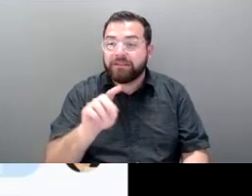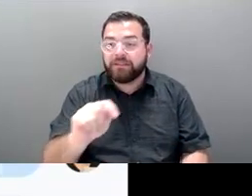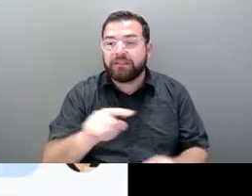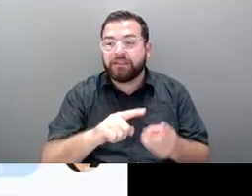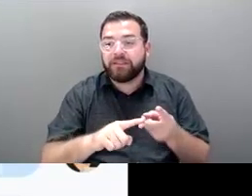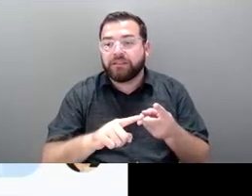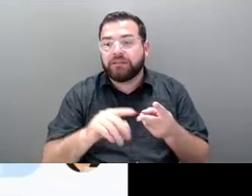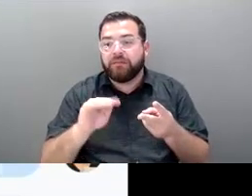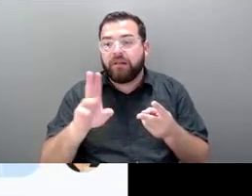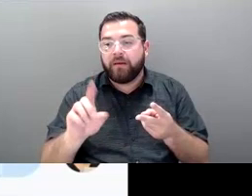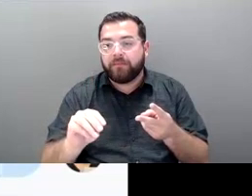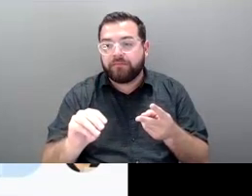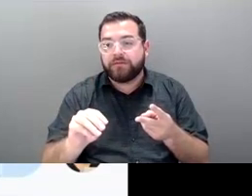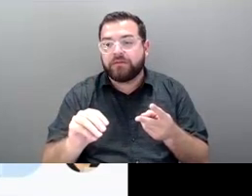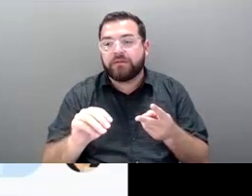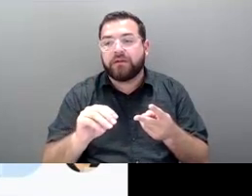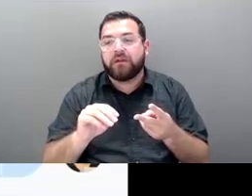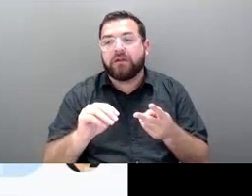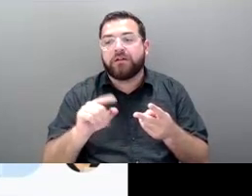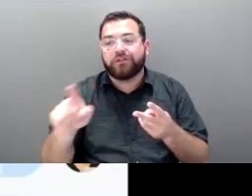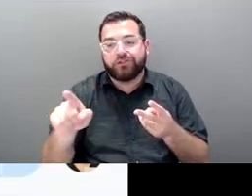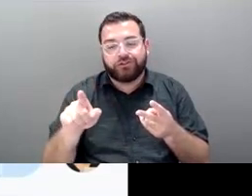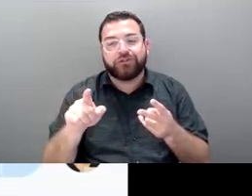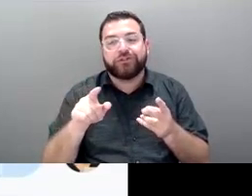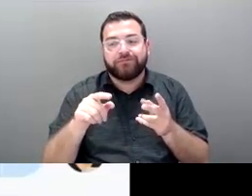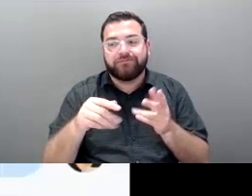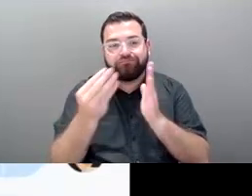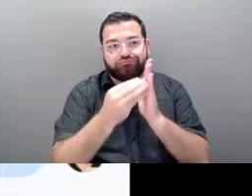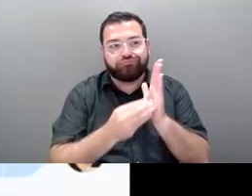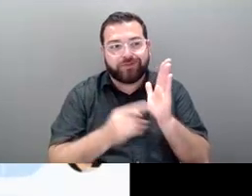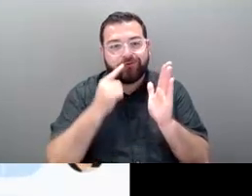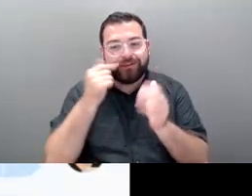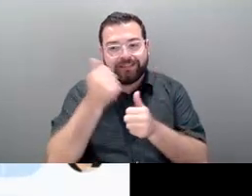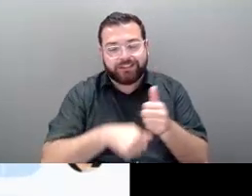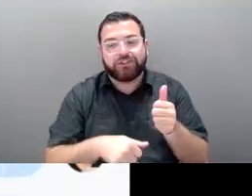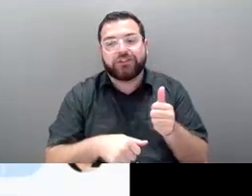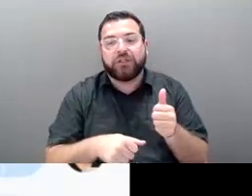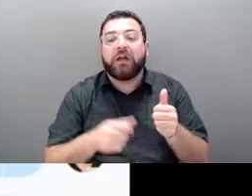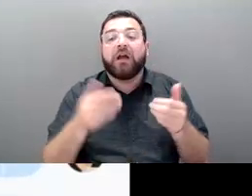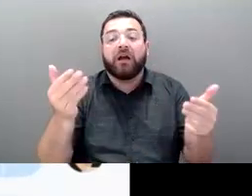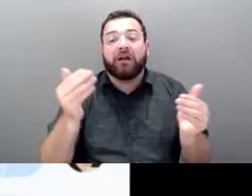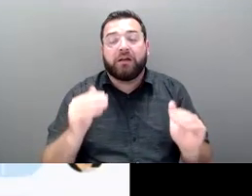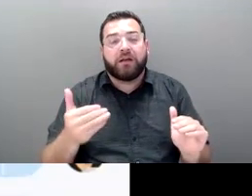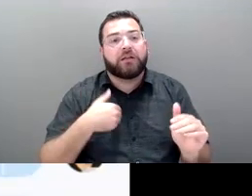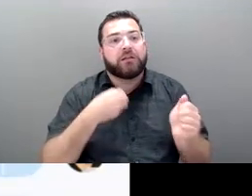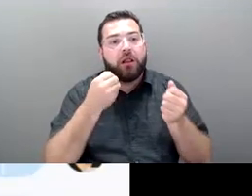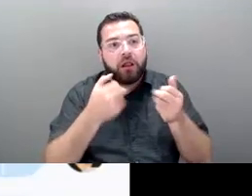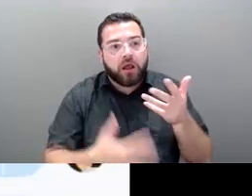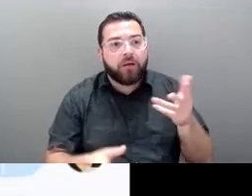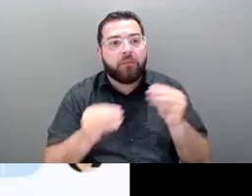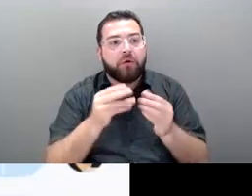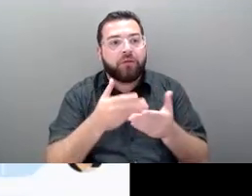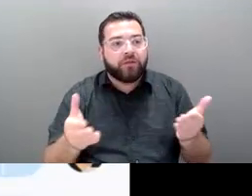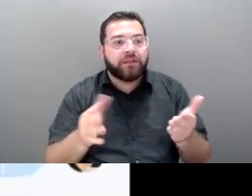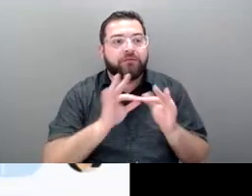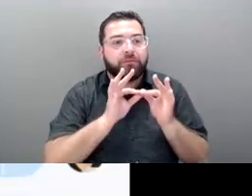she annotates each of them. And then there's a bunch more stuff that really relate